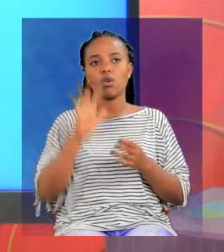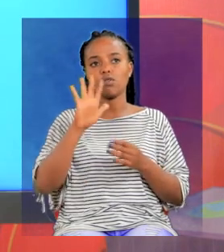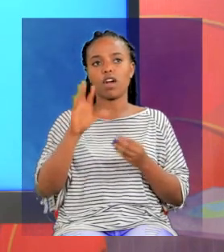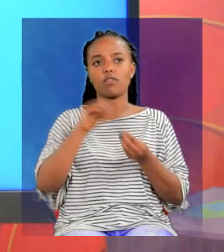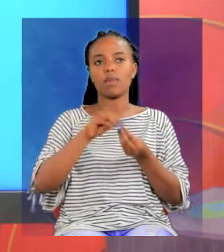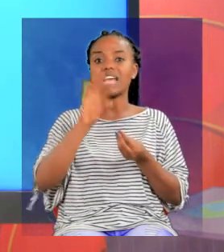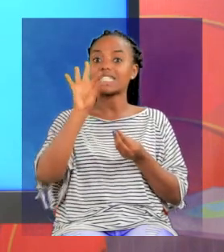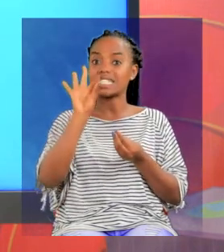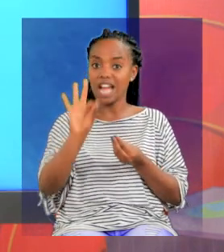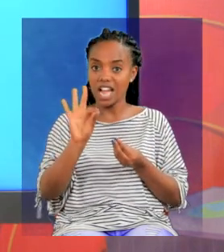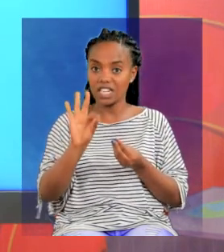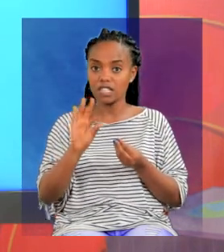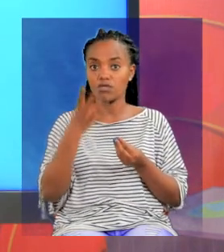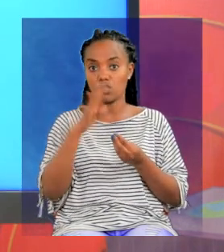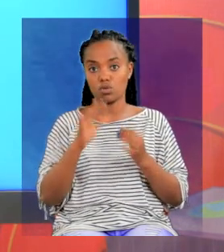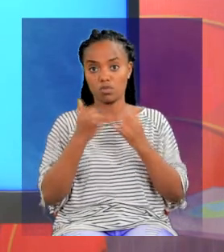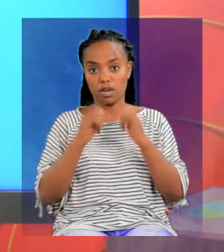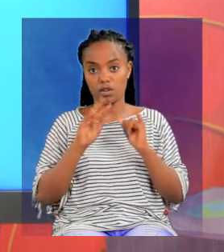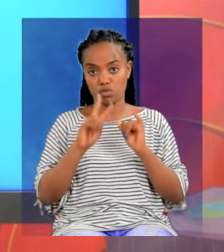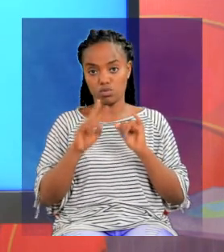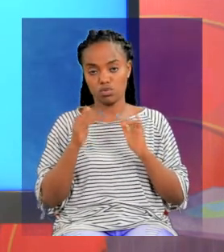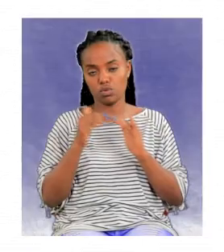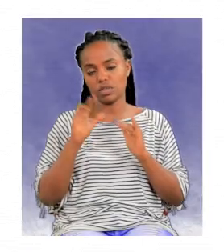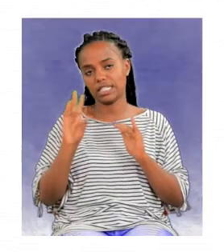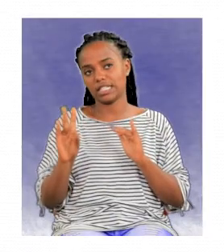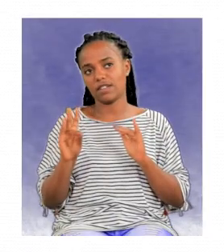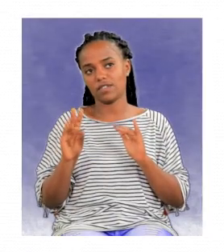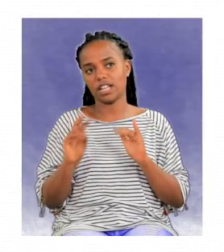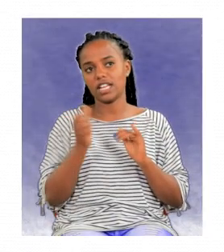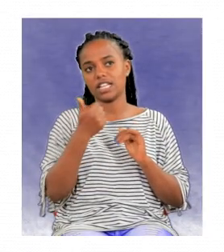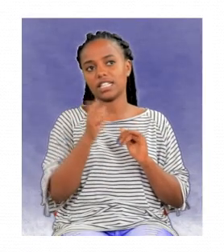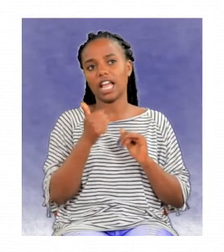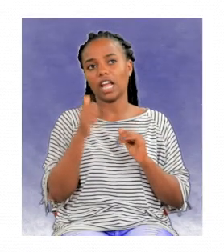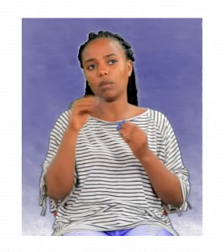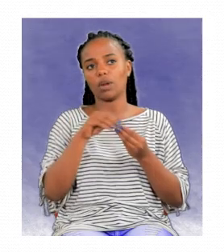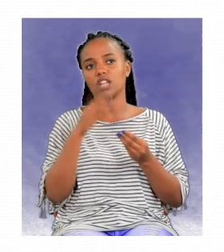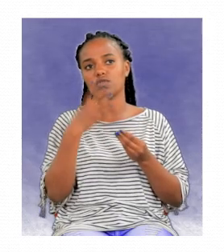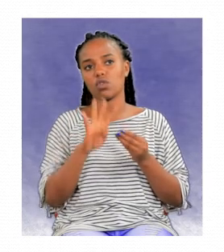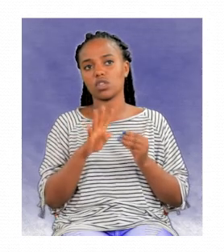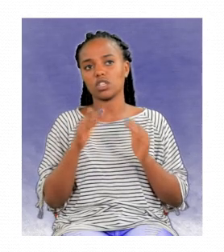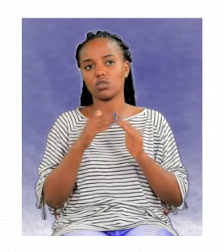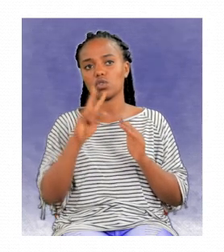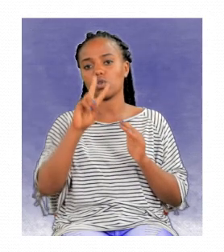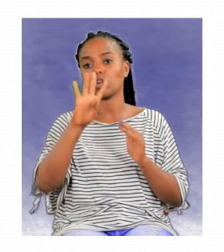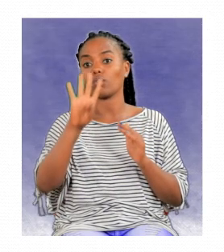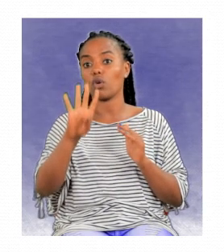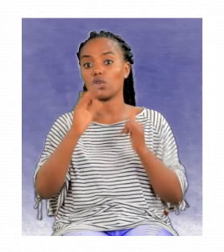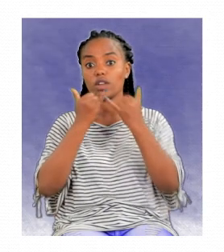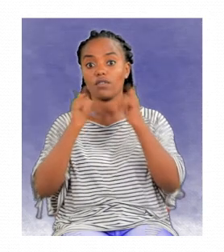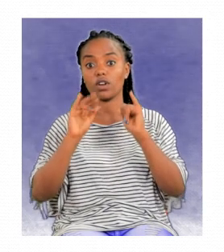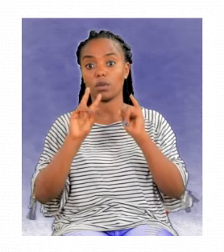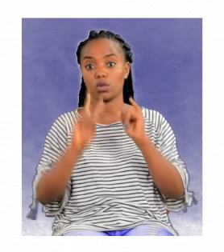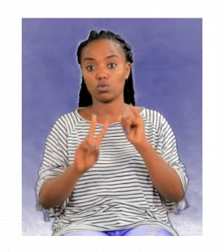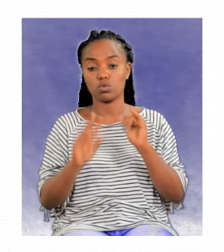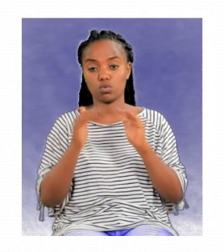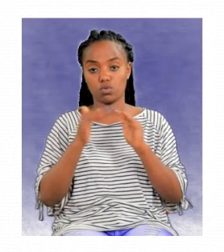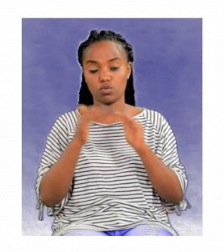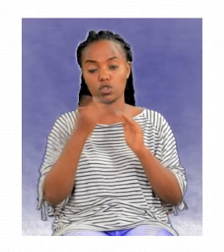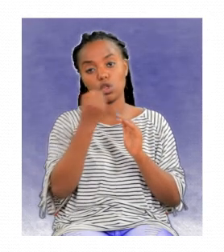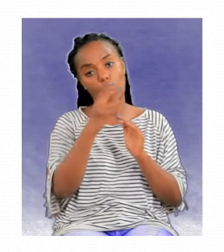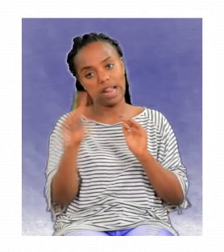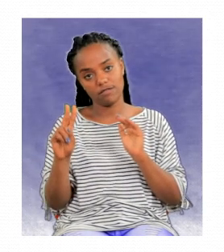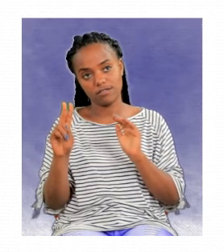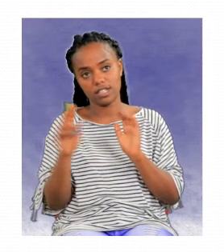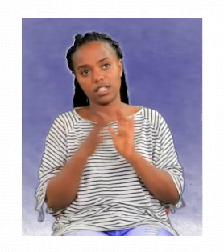plus 9 is 14 divided by 7, 10 plus 14, it is 24, divided by 2, it gives